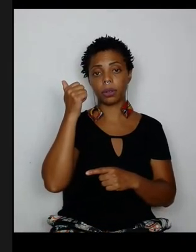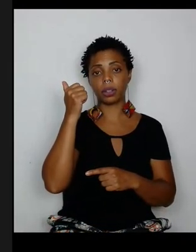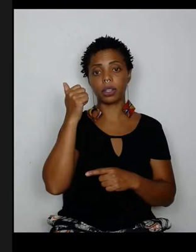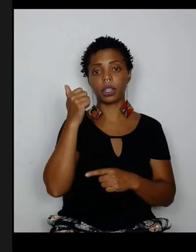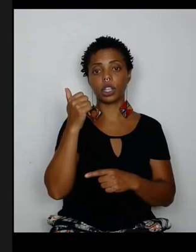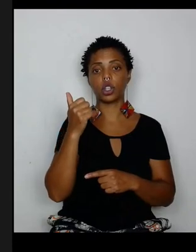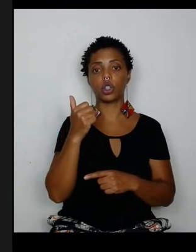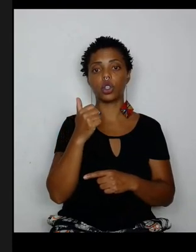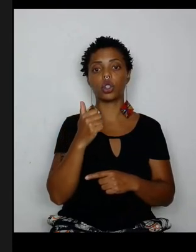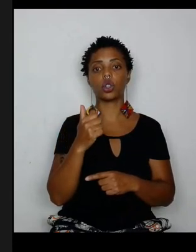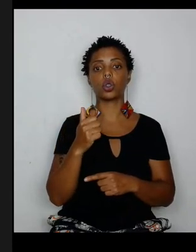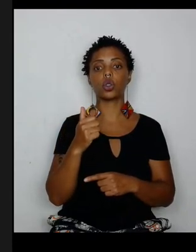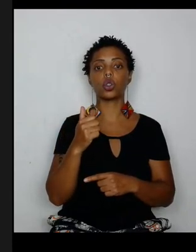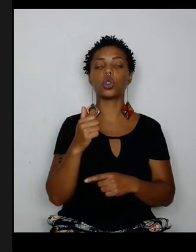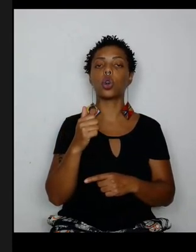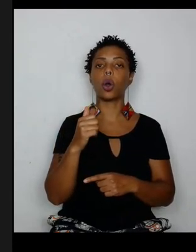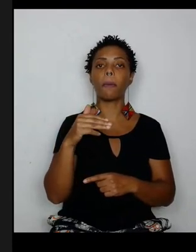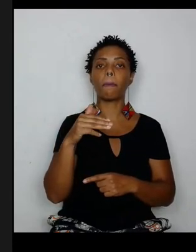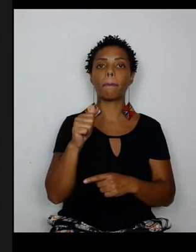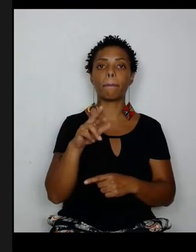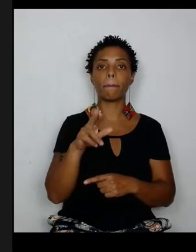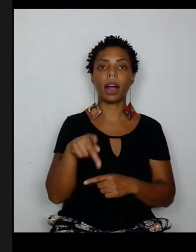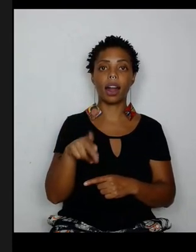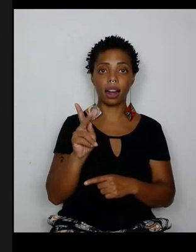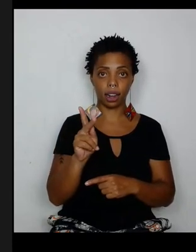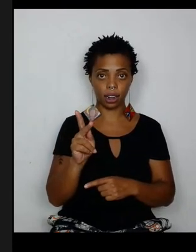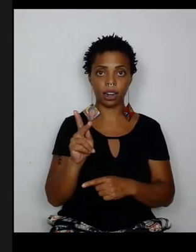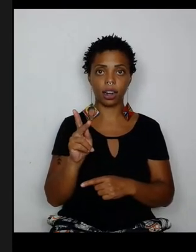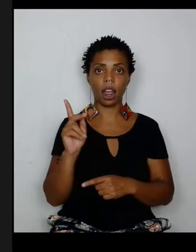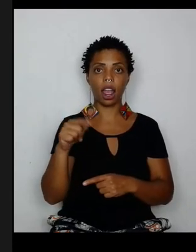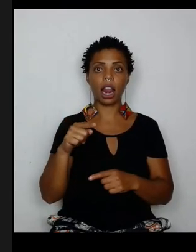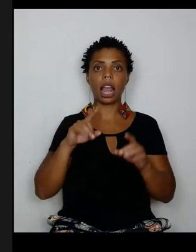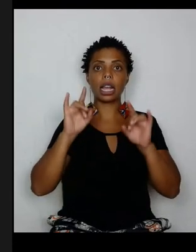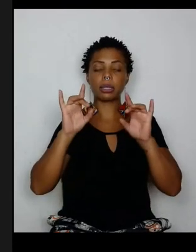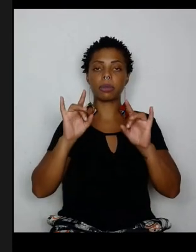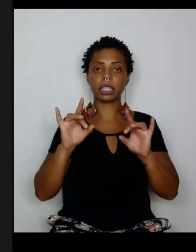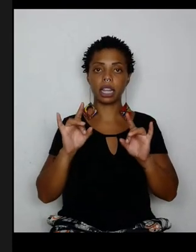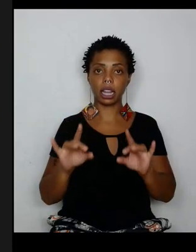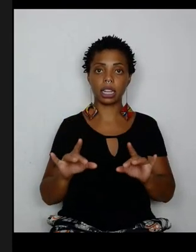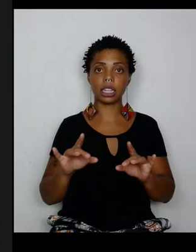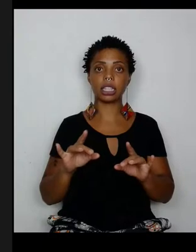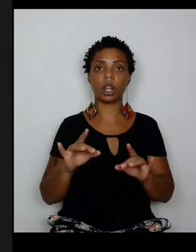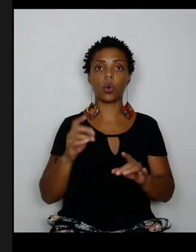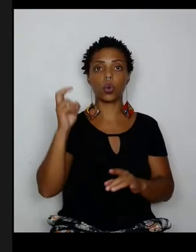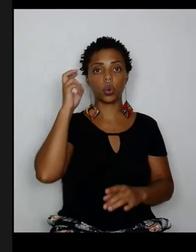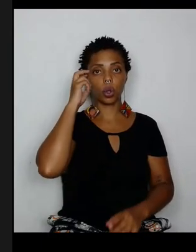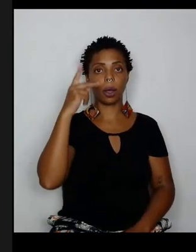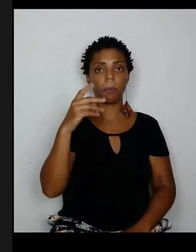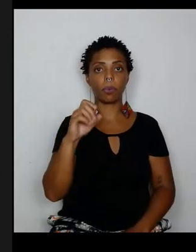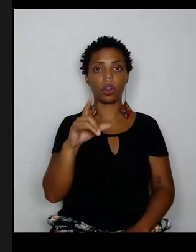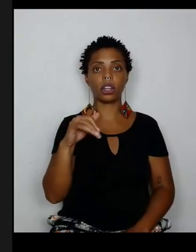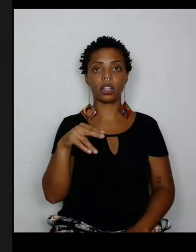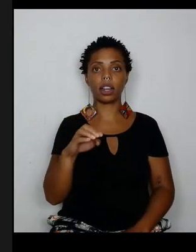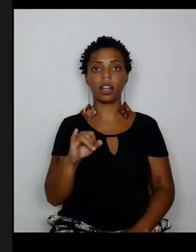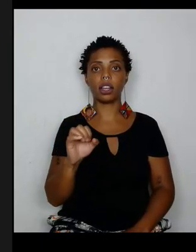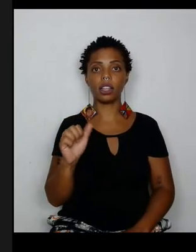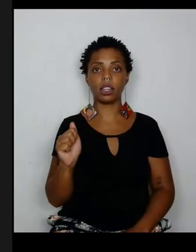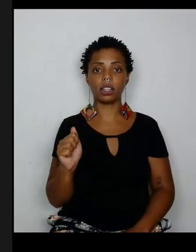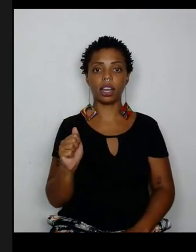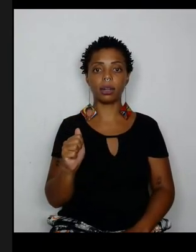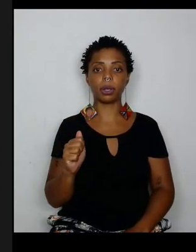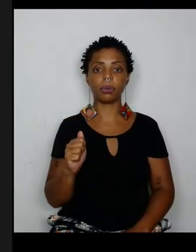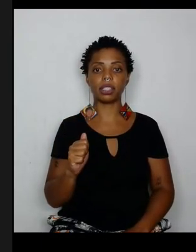polynesian culture in specifically tahitian culture has pretty much